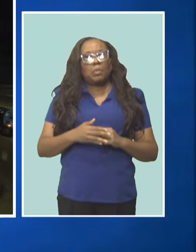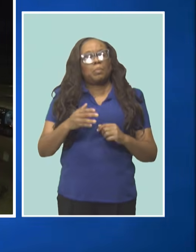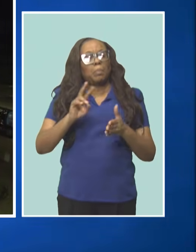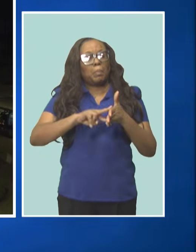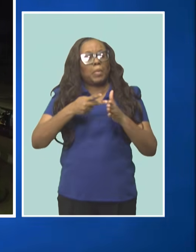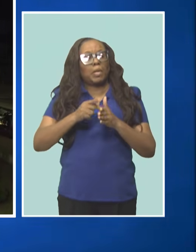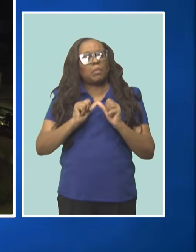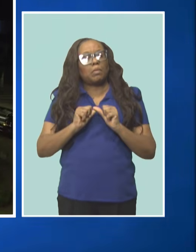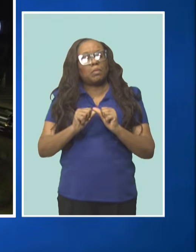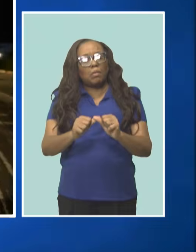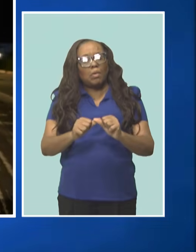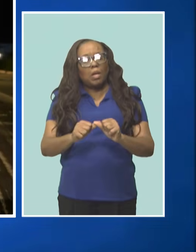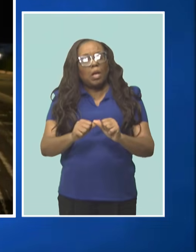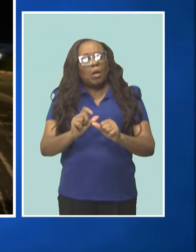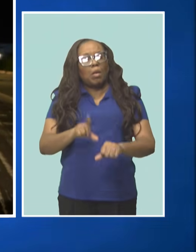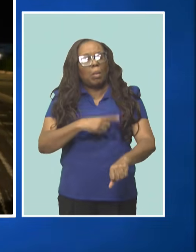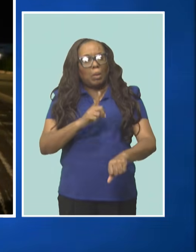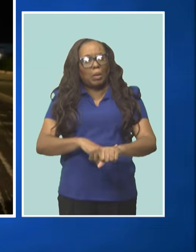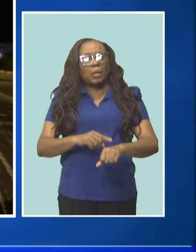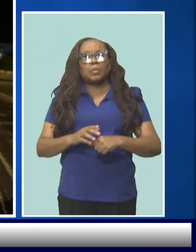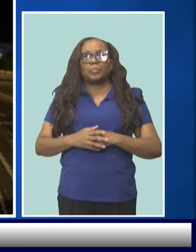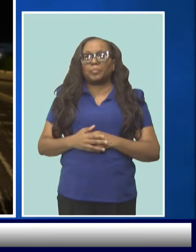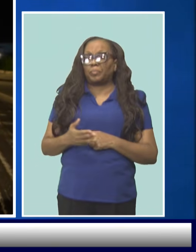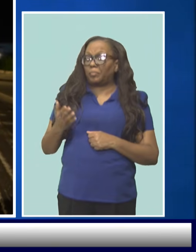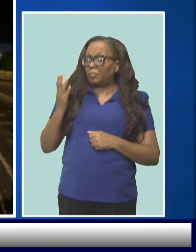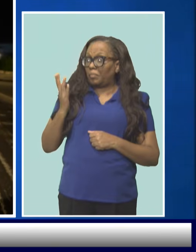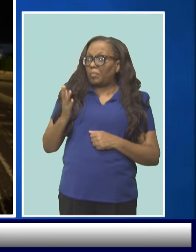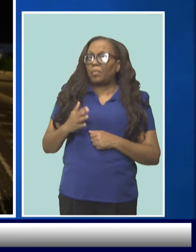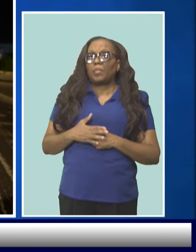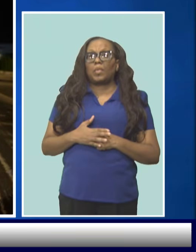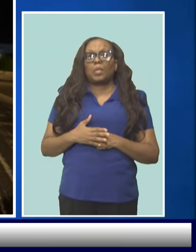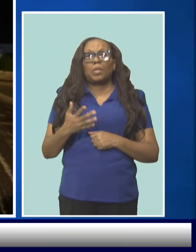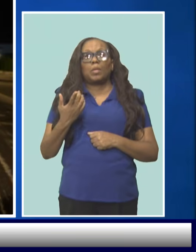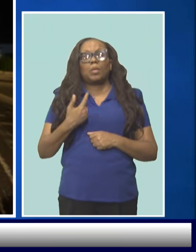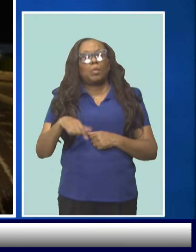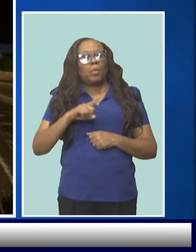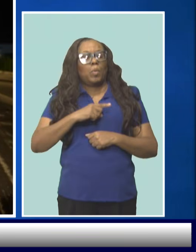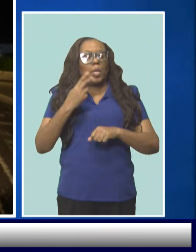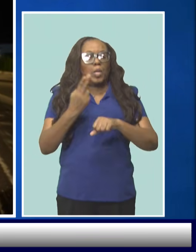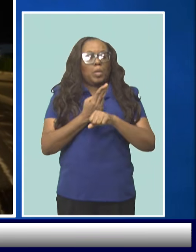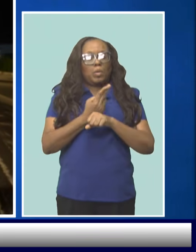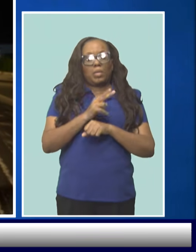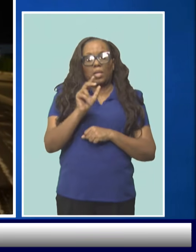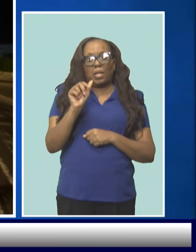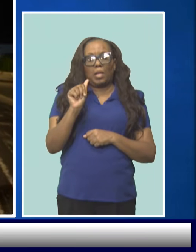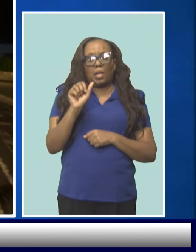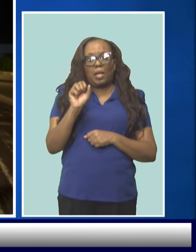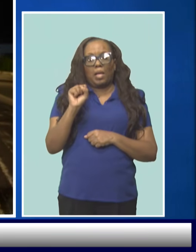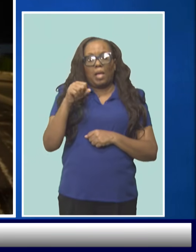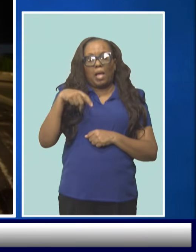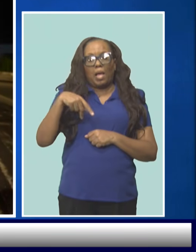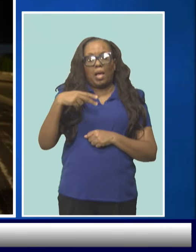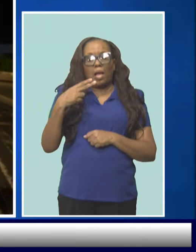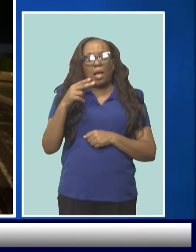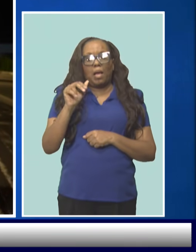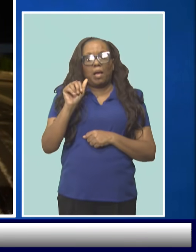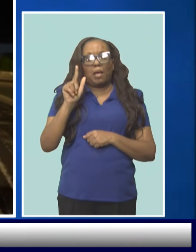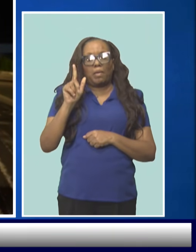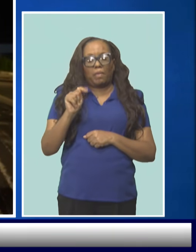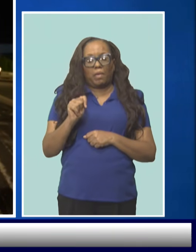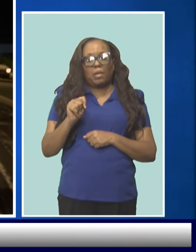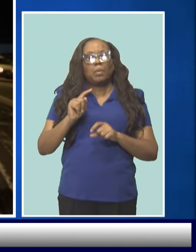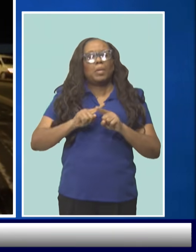projects are being resurfaced with the aggregate using the asphalt is of an igneous stone which is